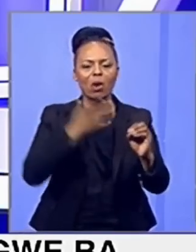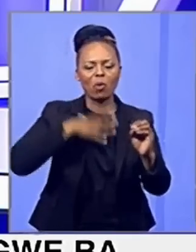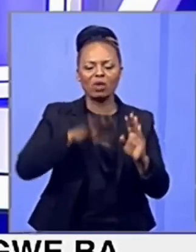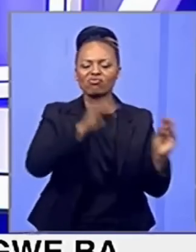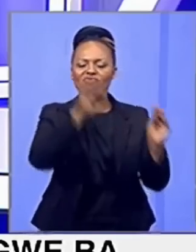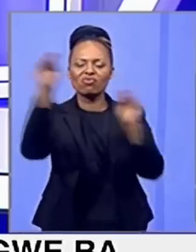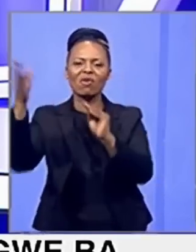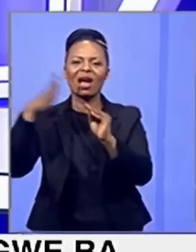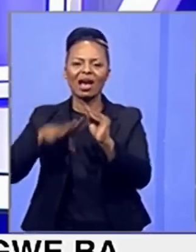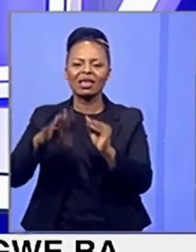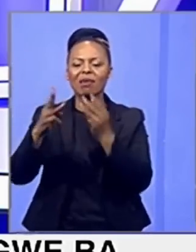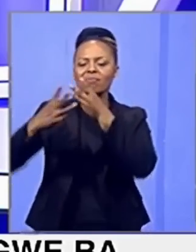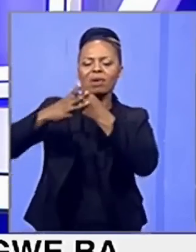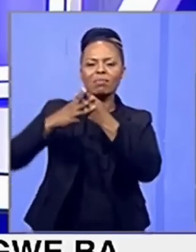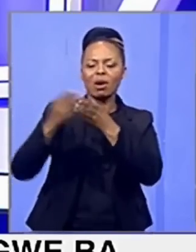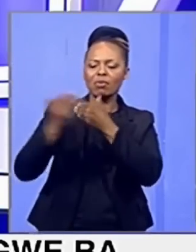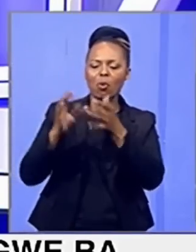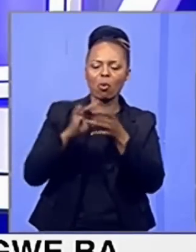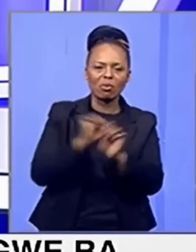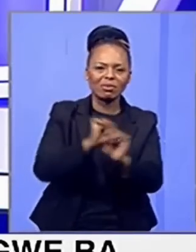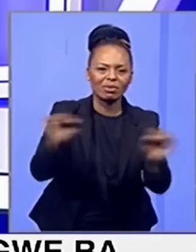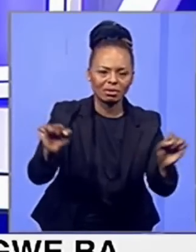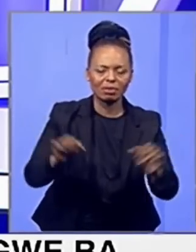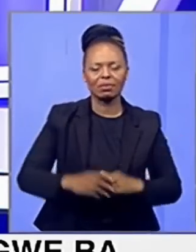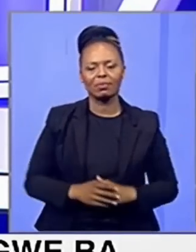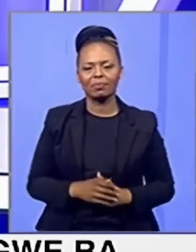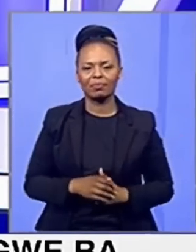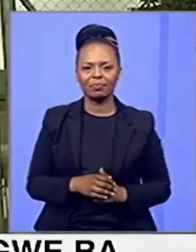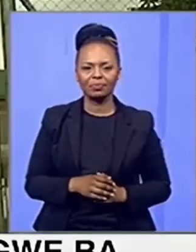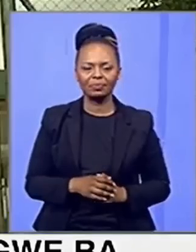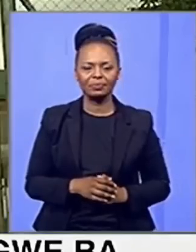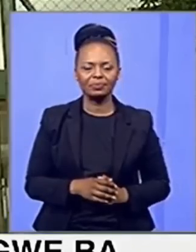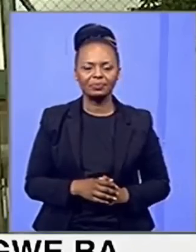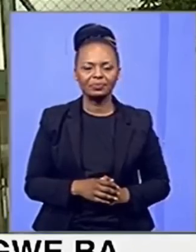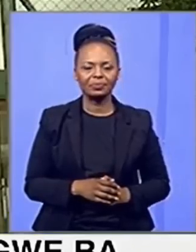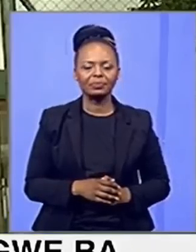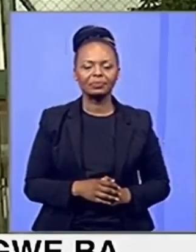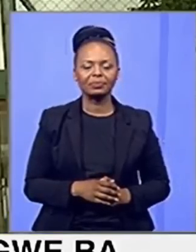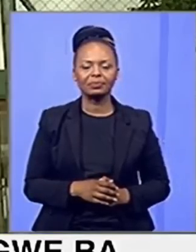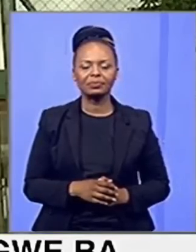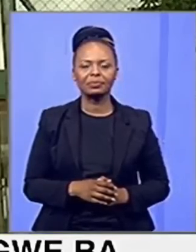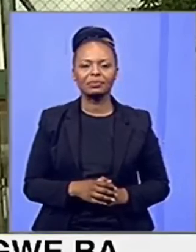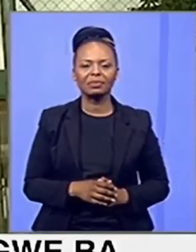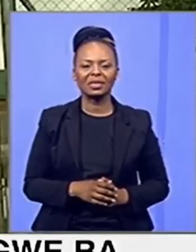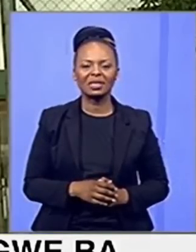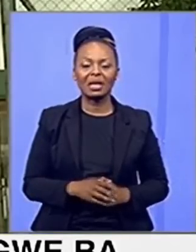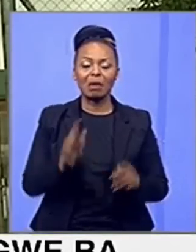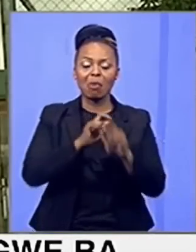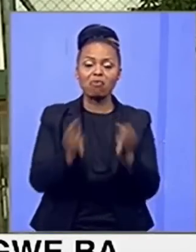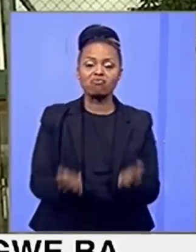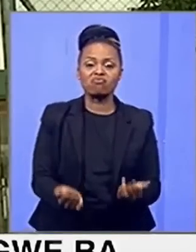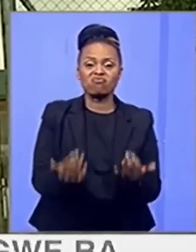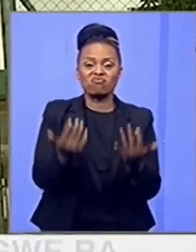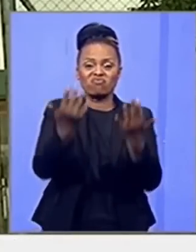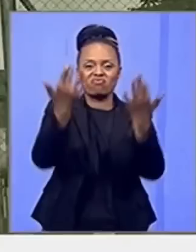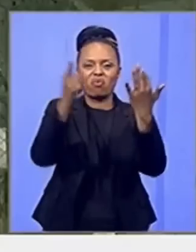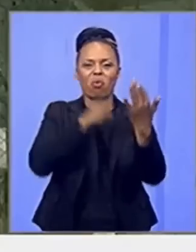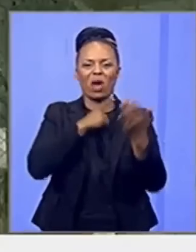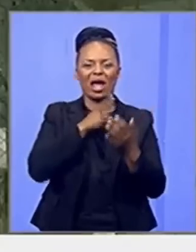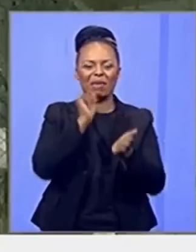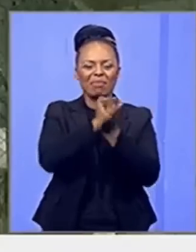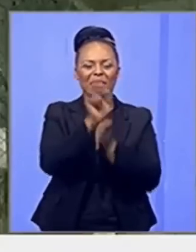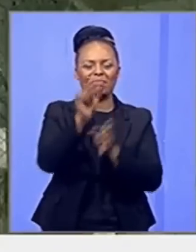dikgolegong tša kgauswi le magae a bona. A ke mašaledi a dikhuduego tša ka kgolegong ga bjale se ke seemo